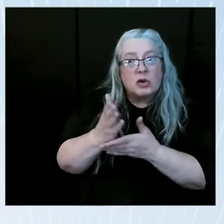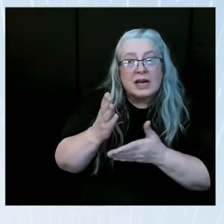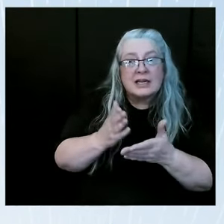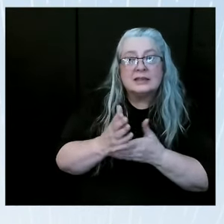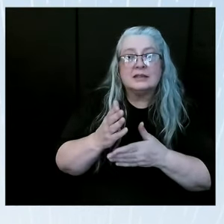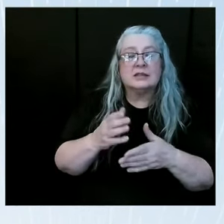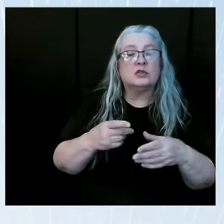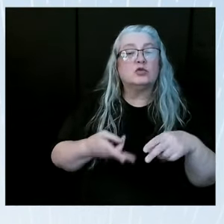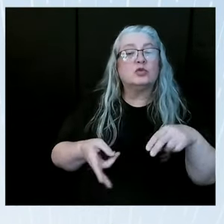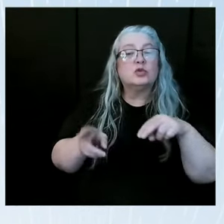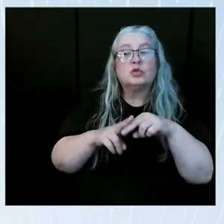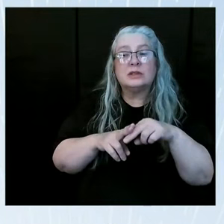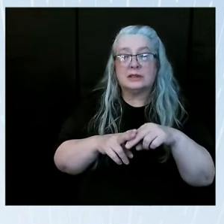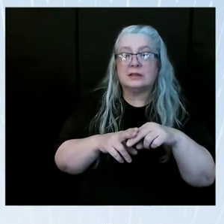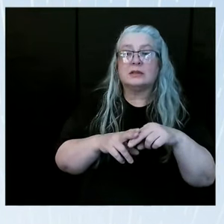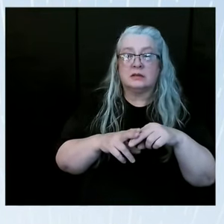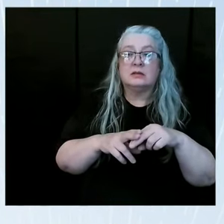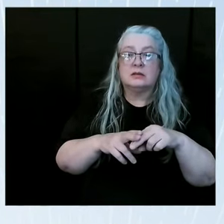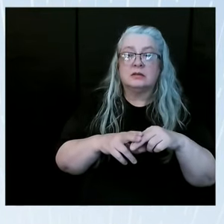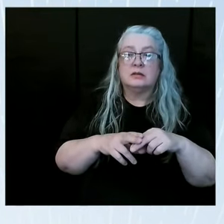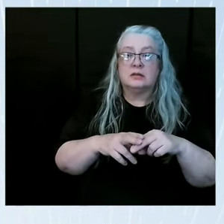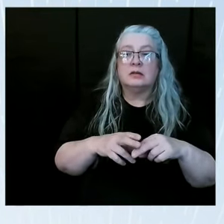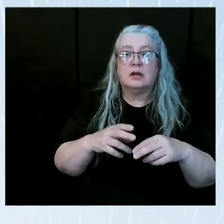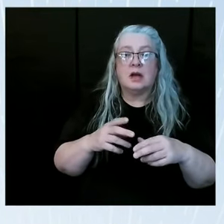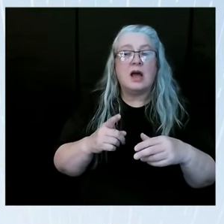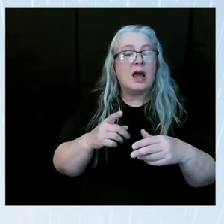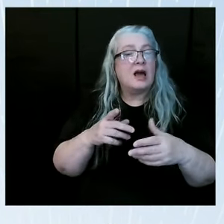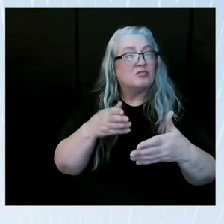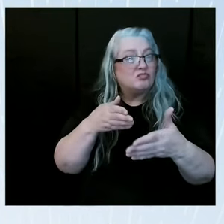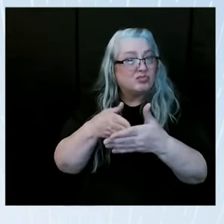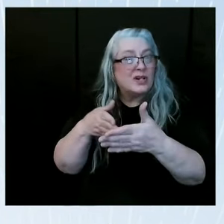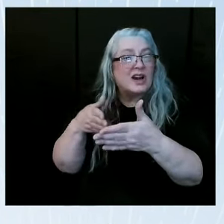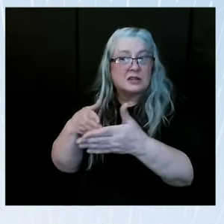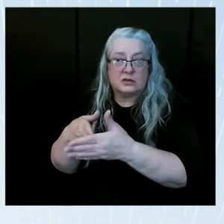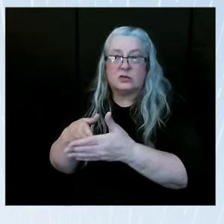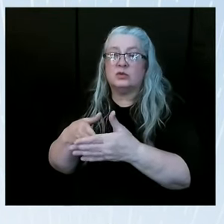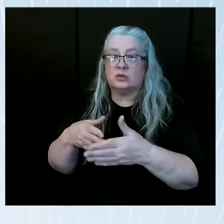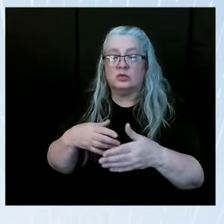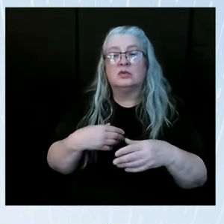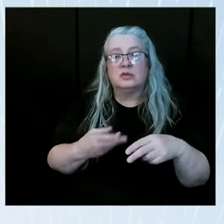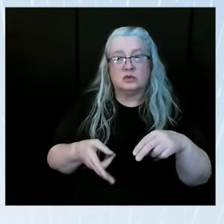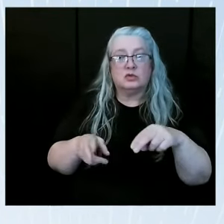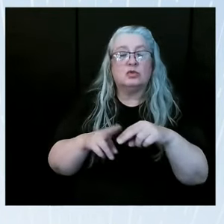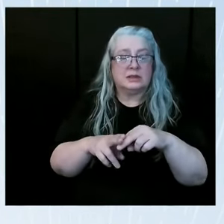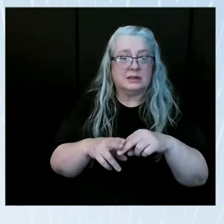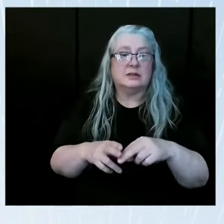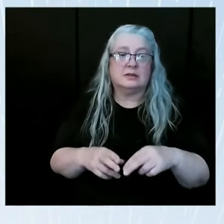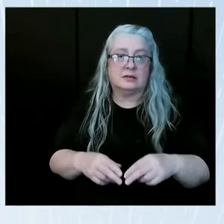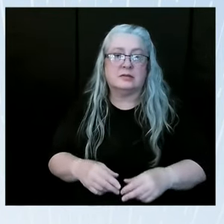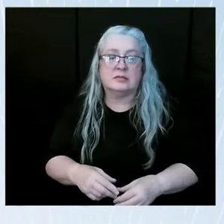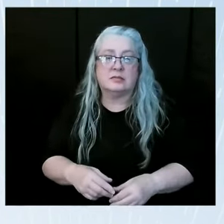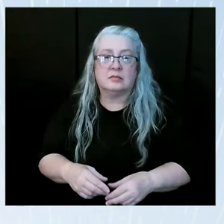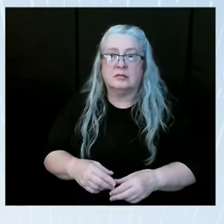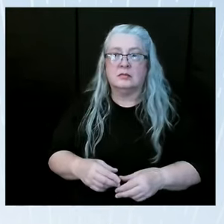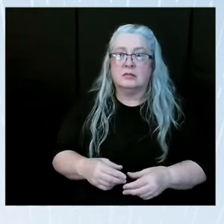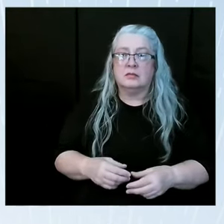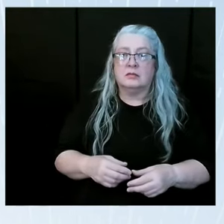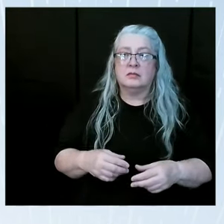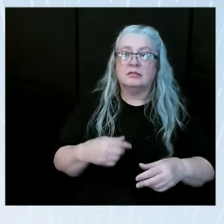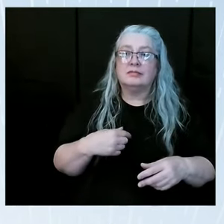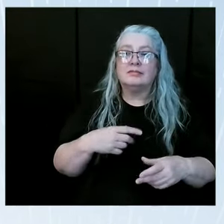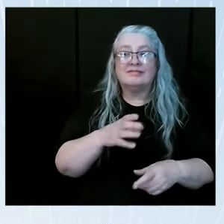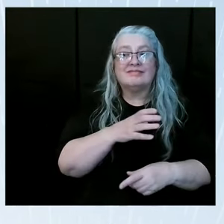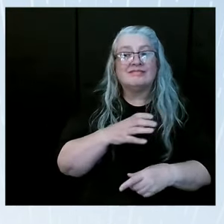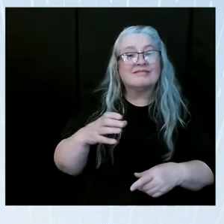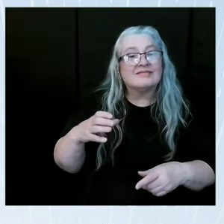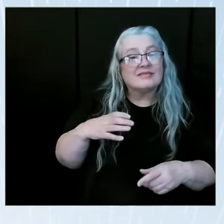trafficking prosecutions. On behalf of the council, we look forward to collaborating with